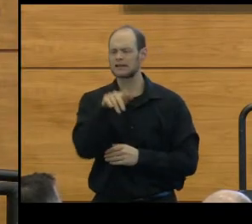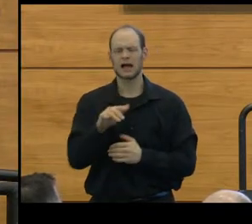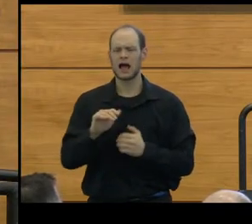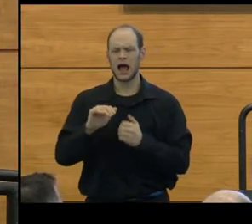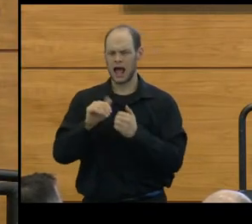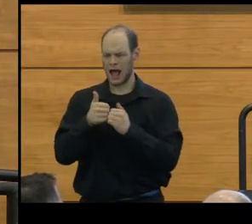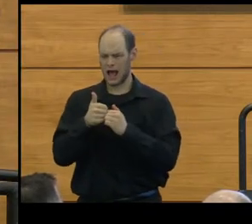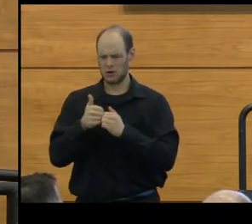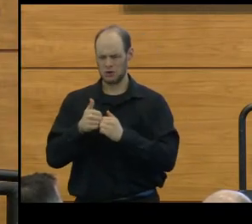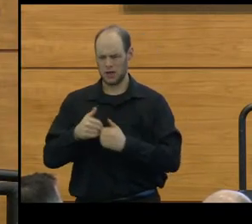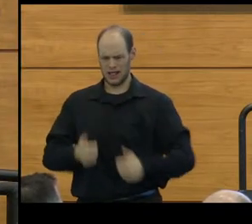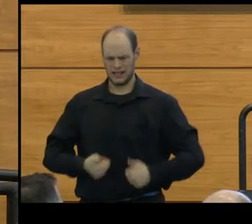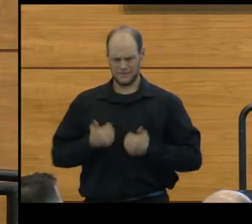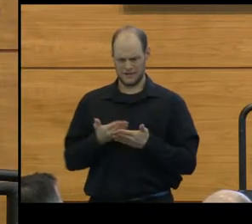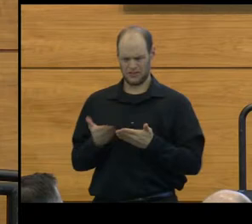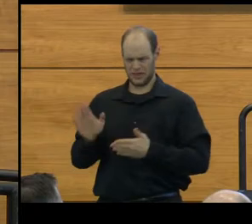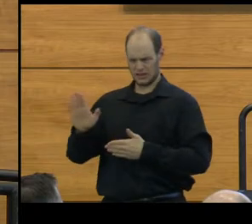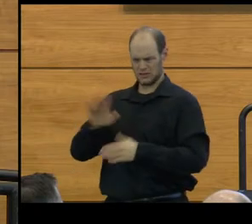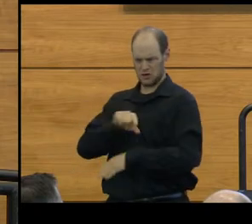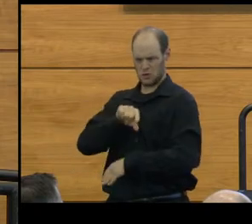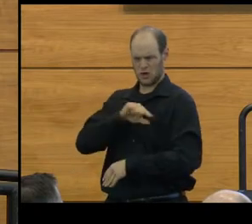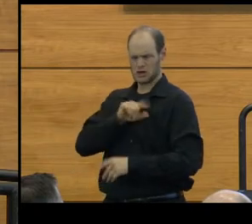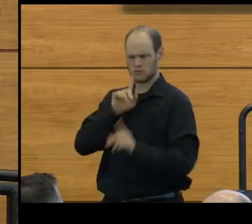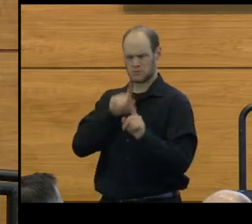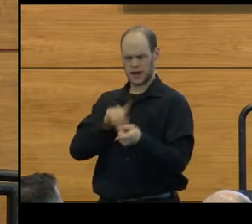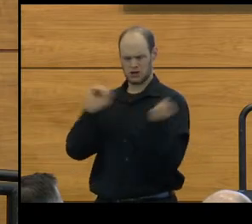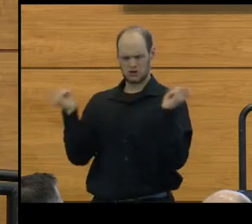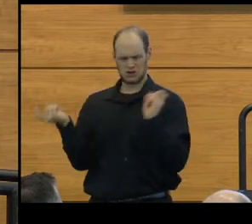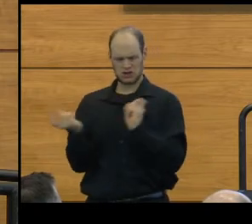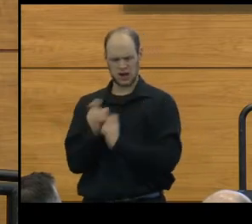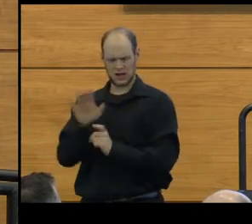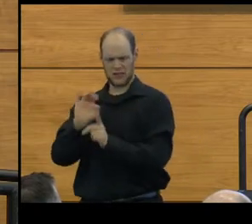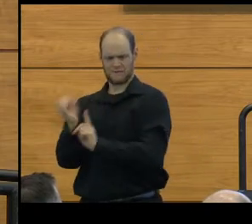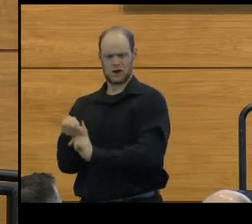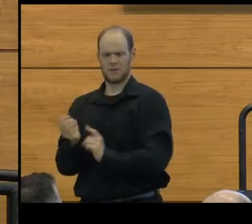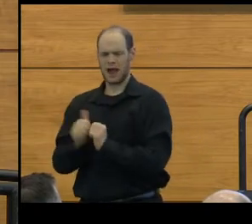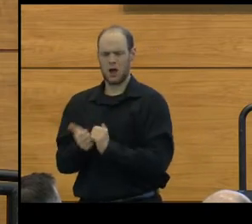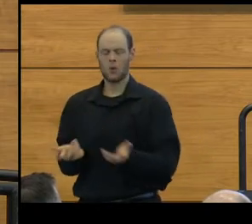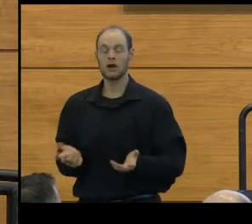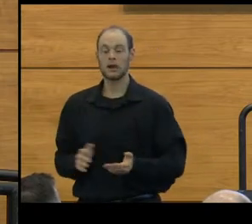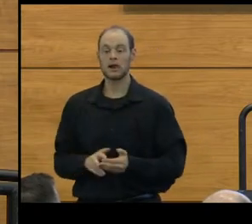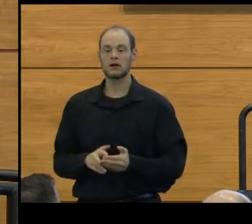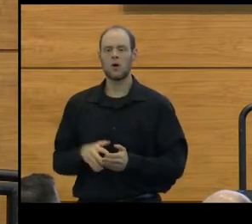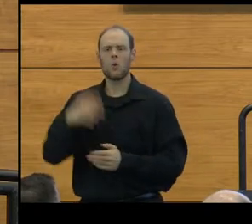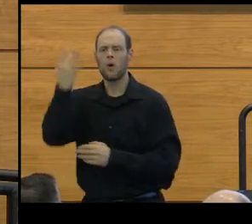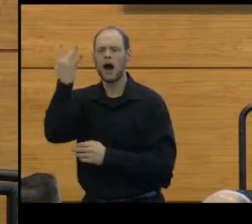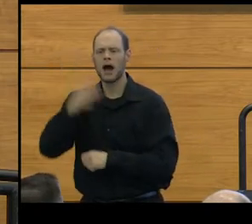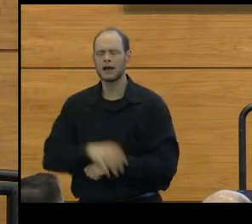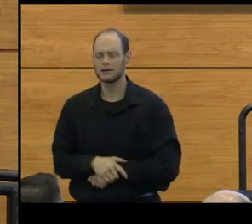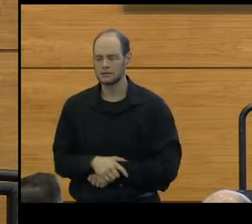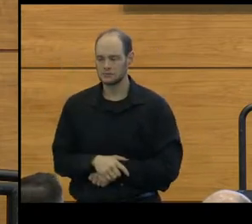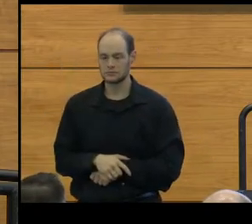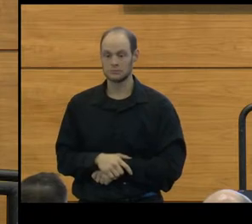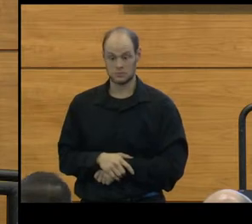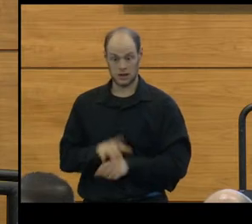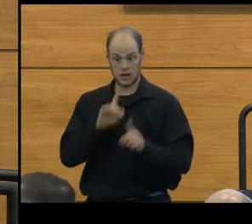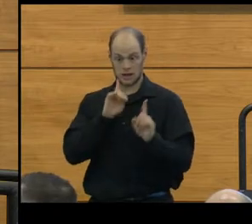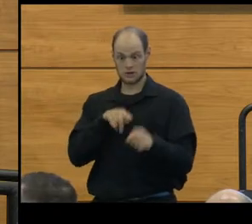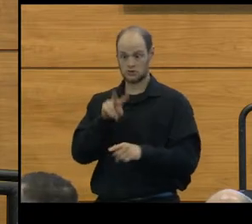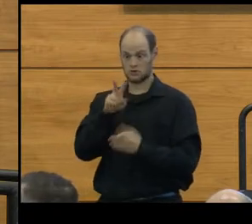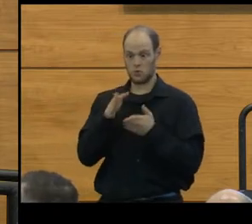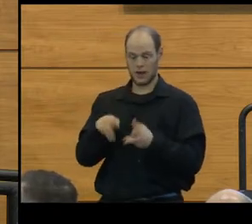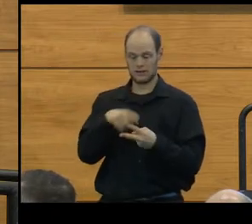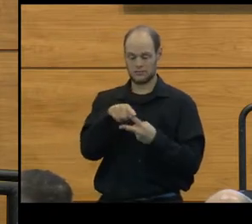how do the traits of living creatures respond to changes in their environment and why? She answers in